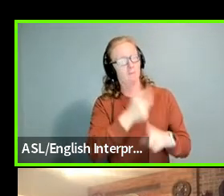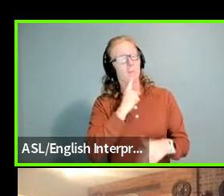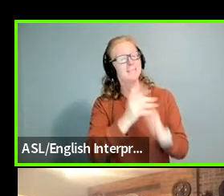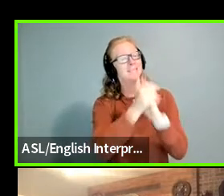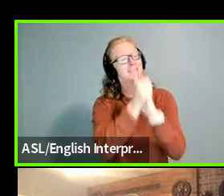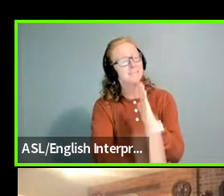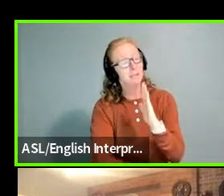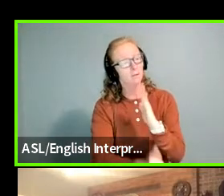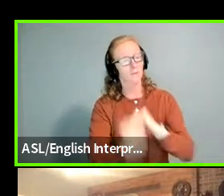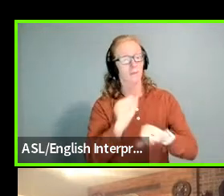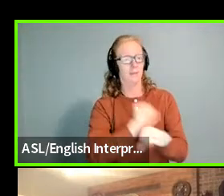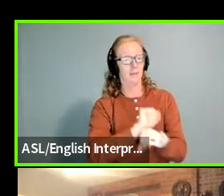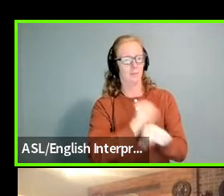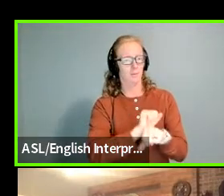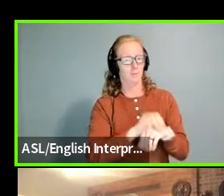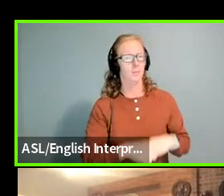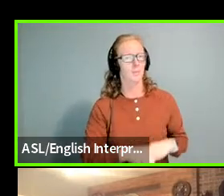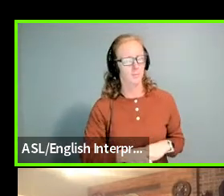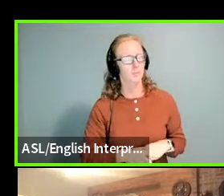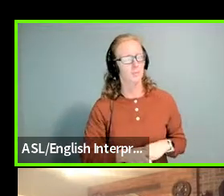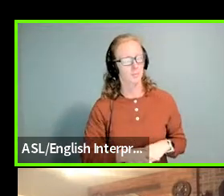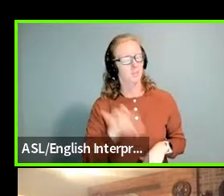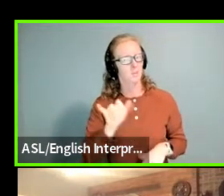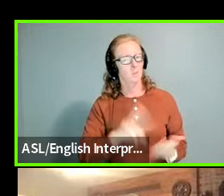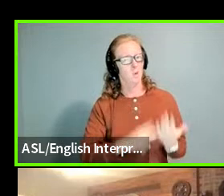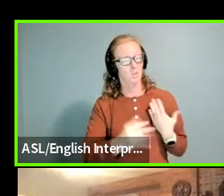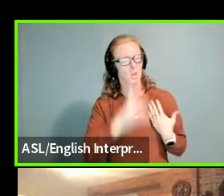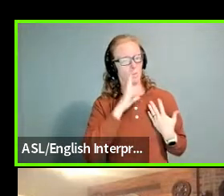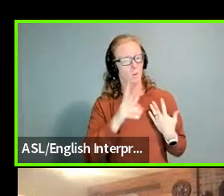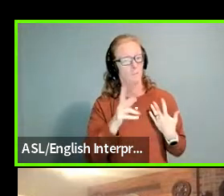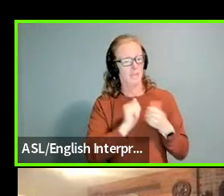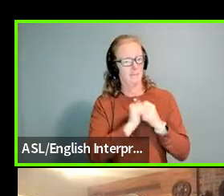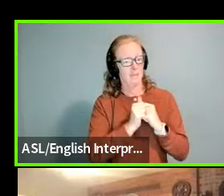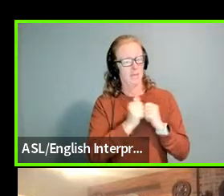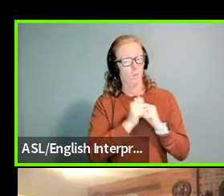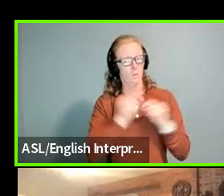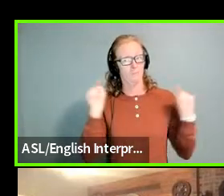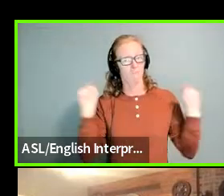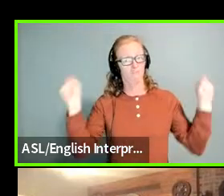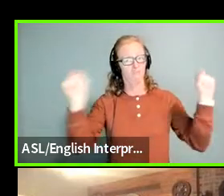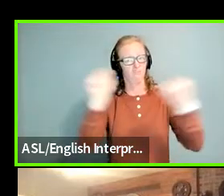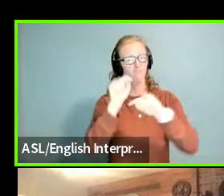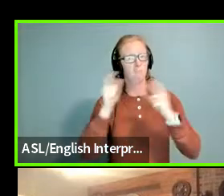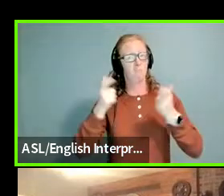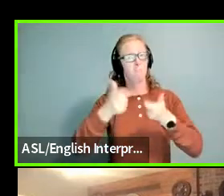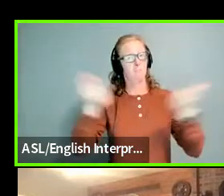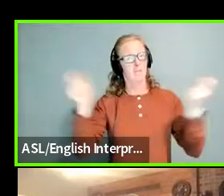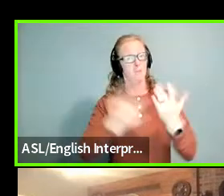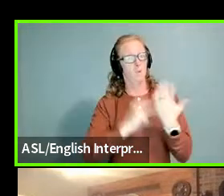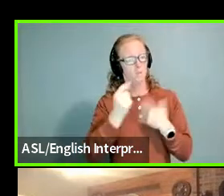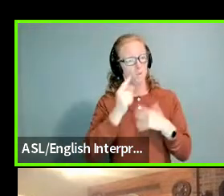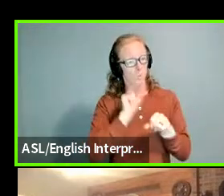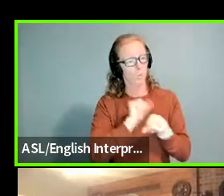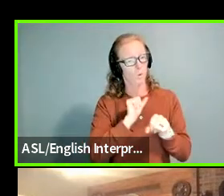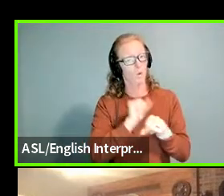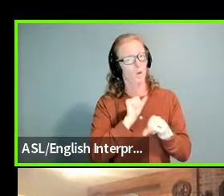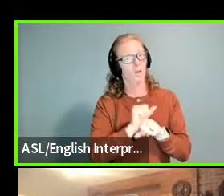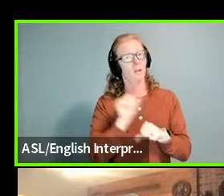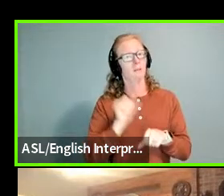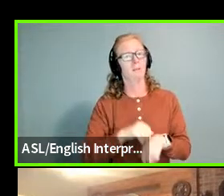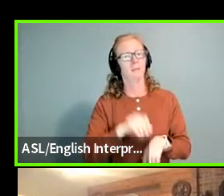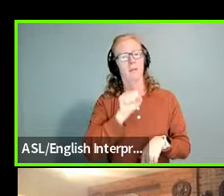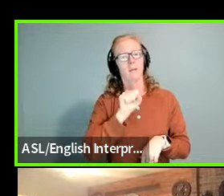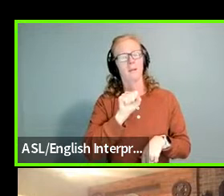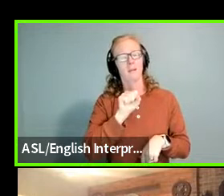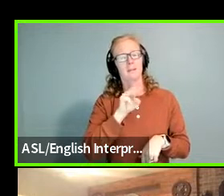labor. And this project will be competing with other major workforce initiatives like the